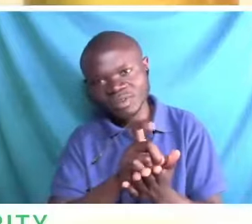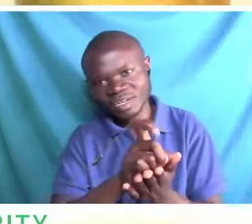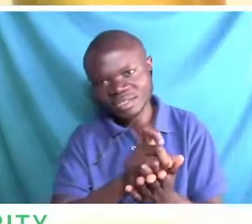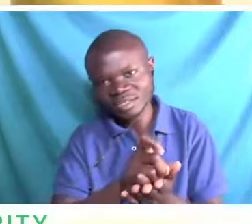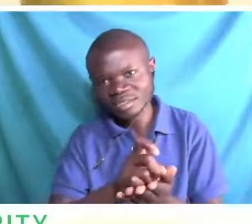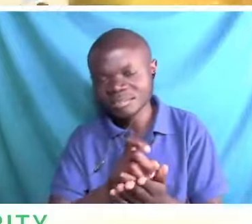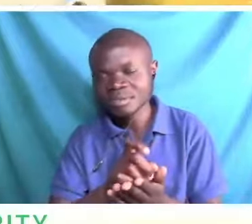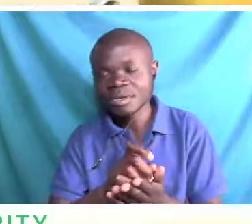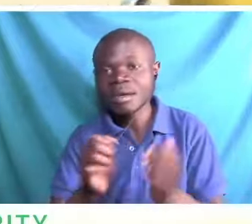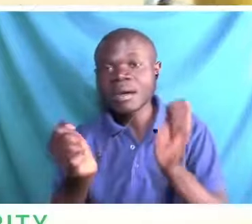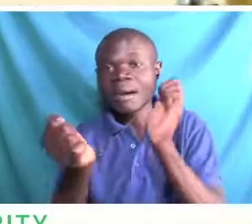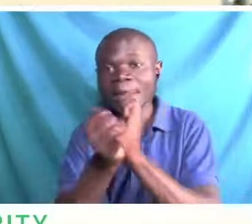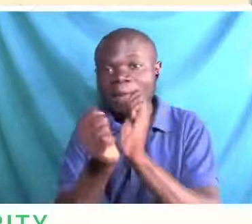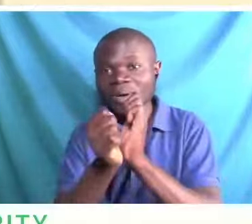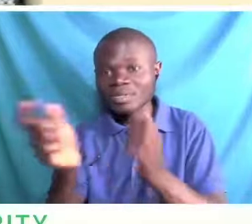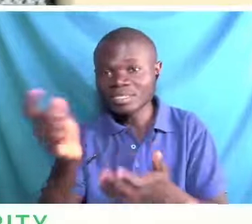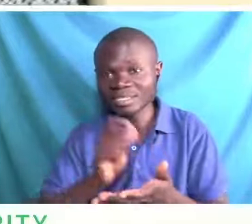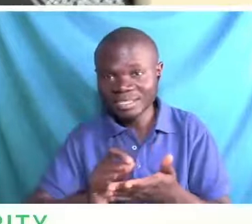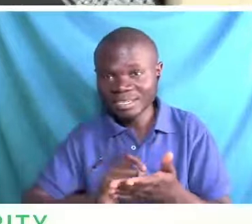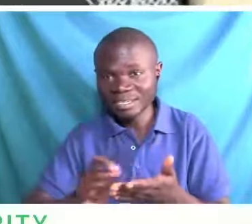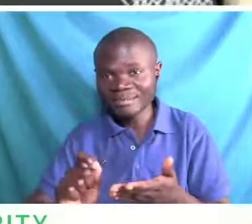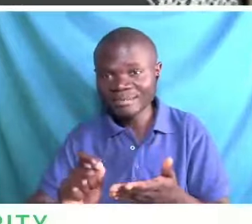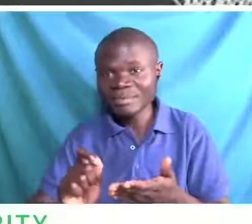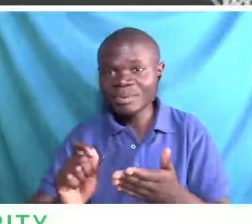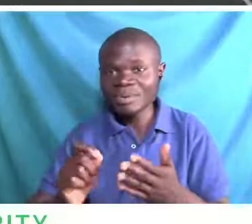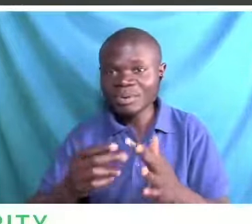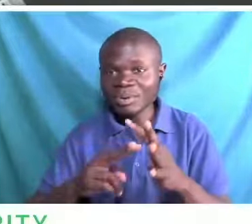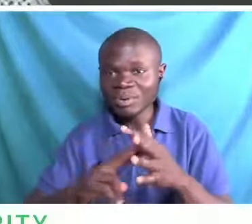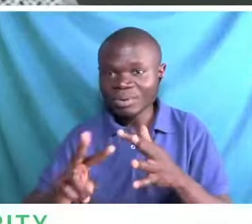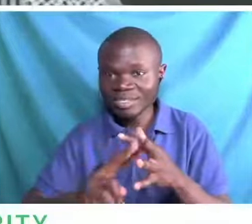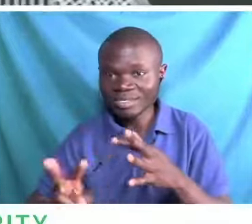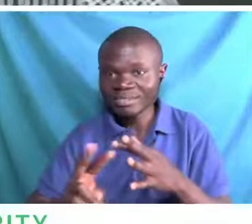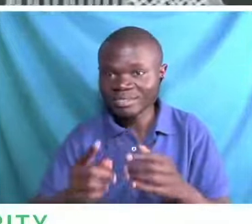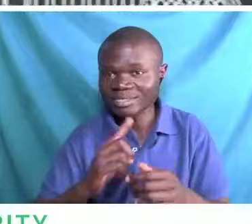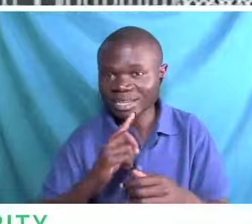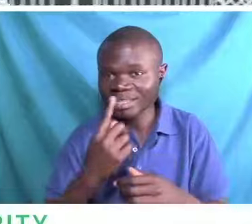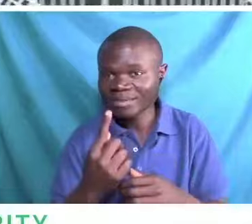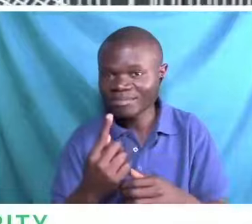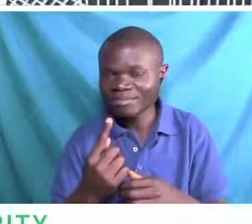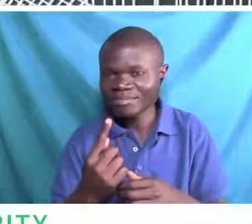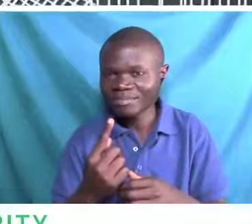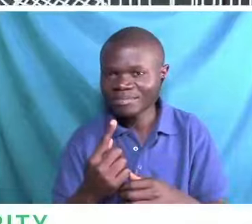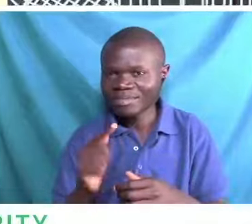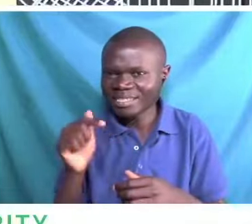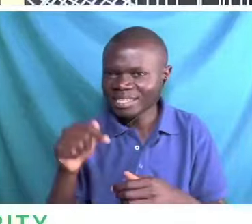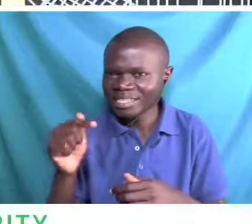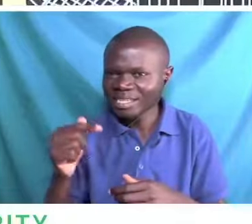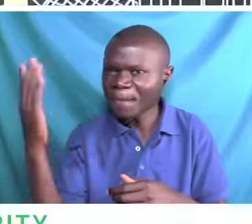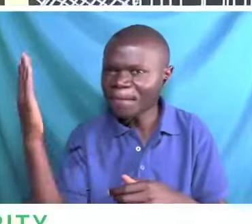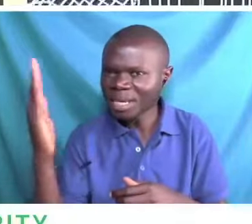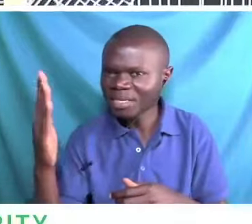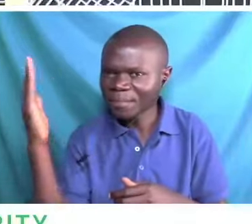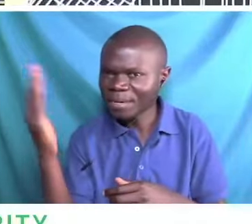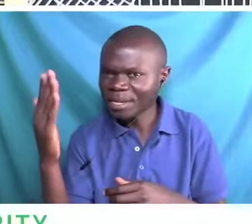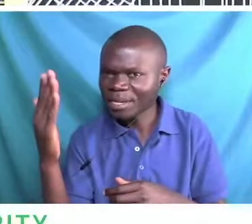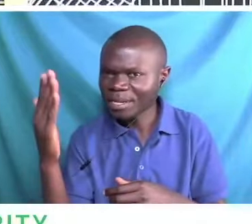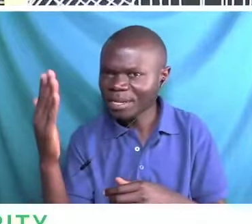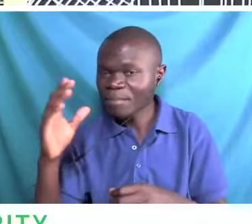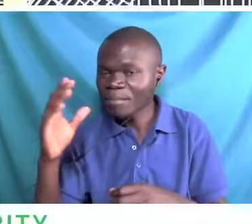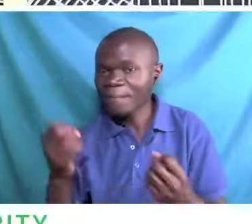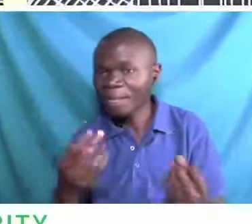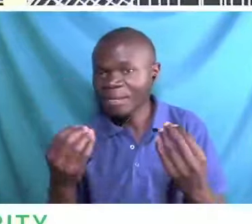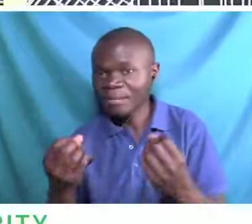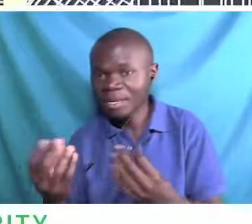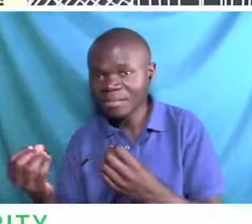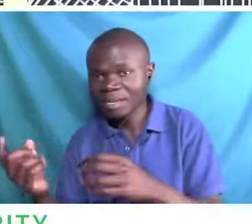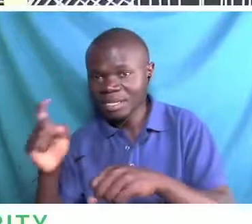When Paul is writing to the Colossians, he's telling them, deal with these things. And these things we preach in All Saints here many, many times. Pastors have come to